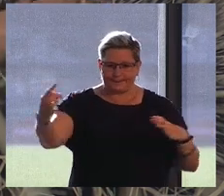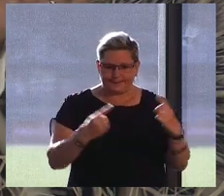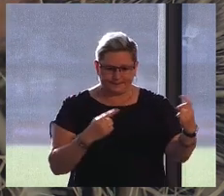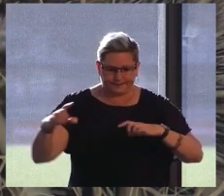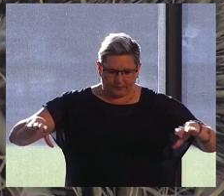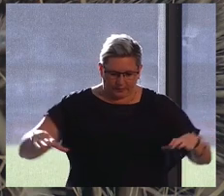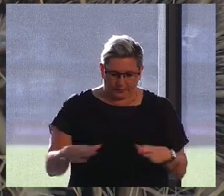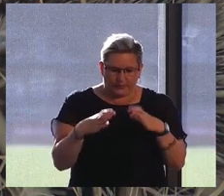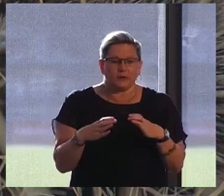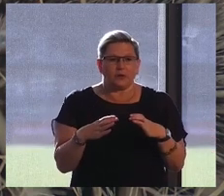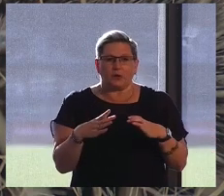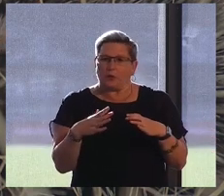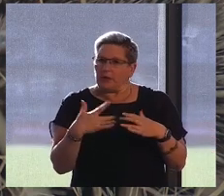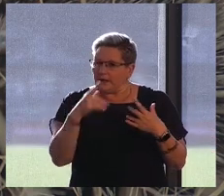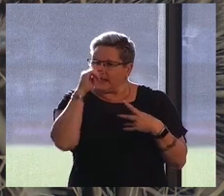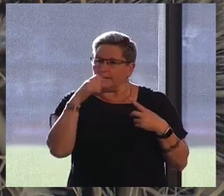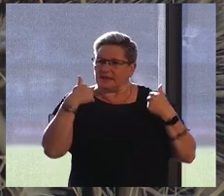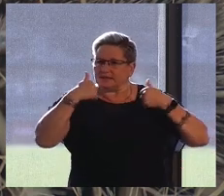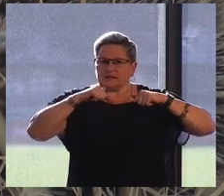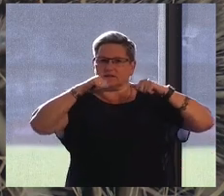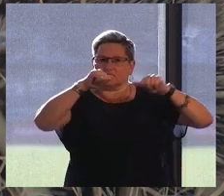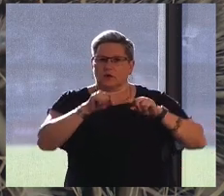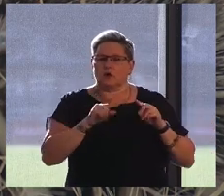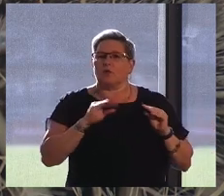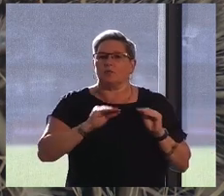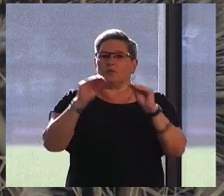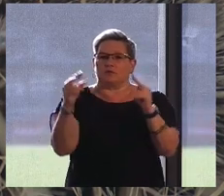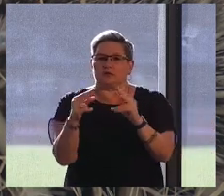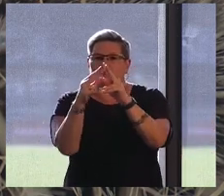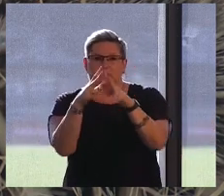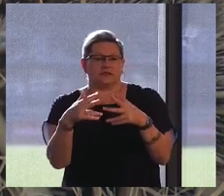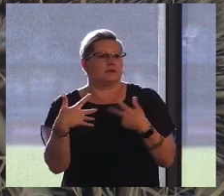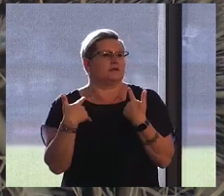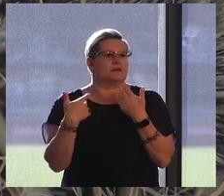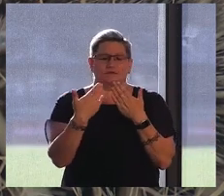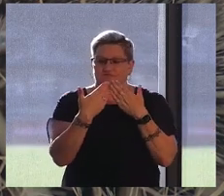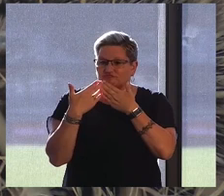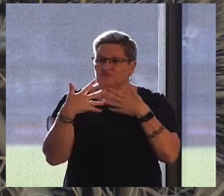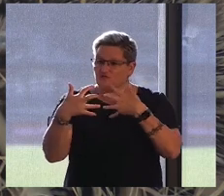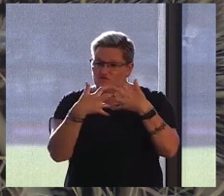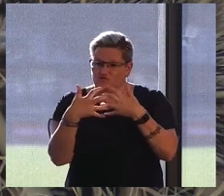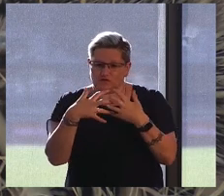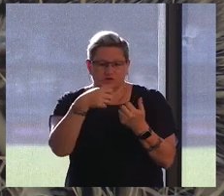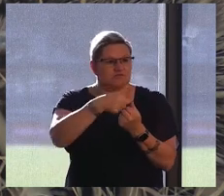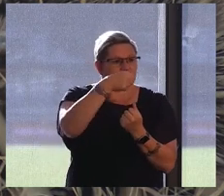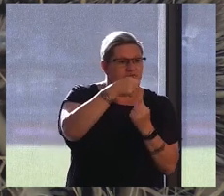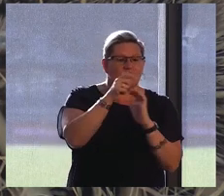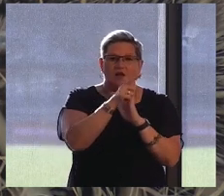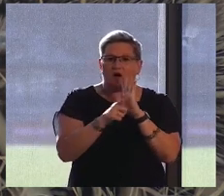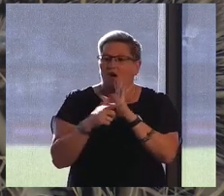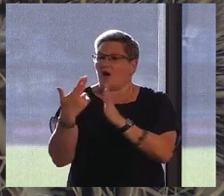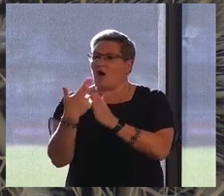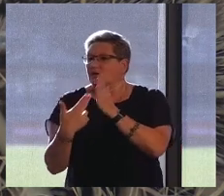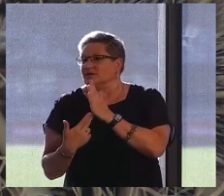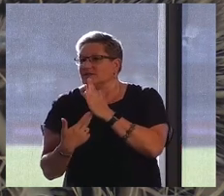moving to Sydney. I got a scholarship and studied arts law up there. And I got involved in the environment group on campus. And again, we did things